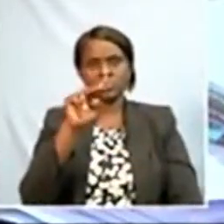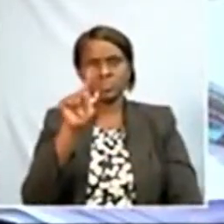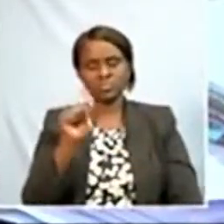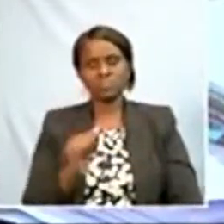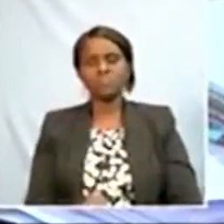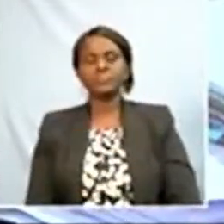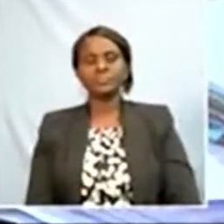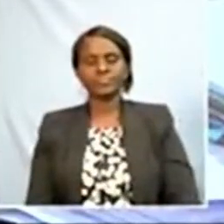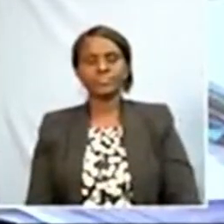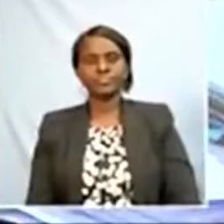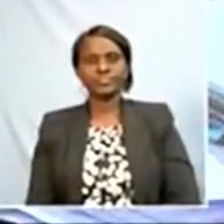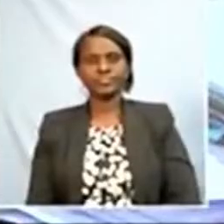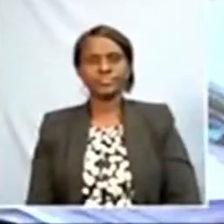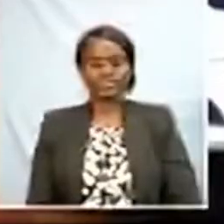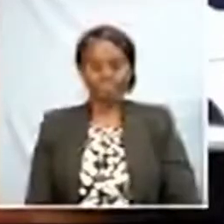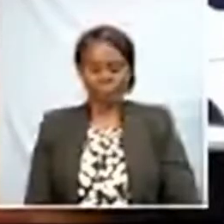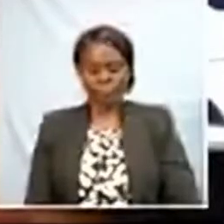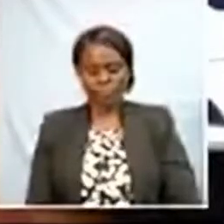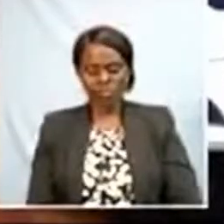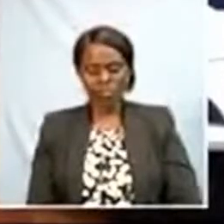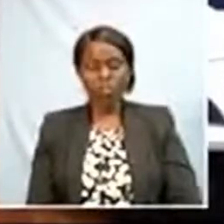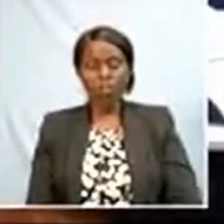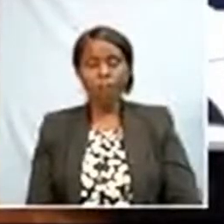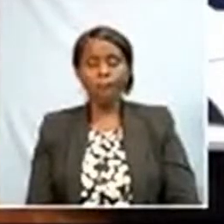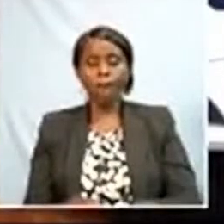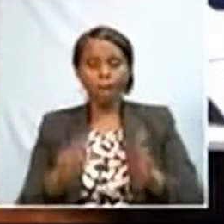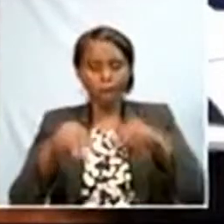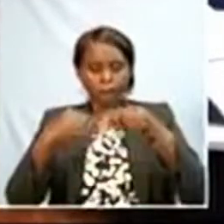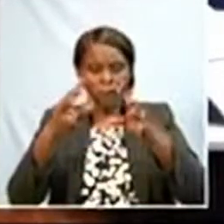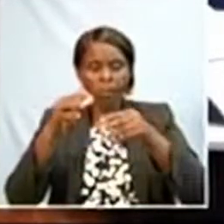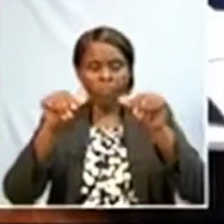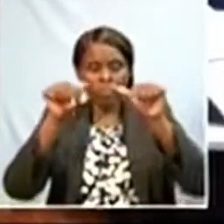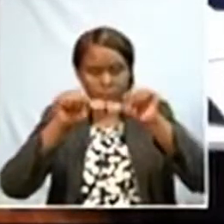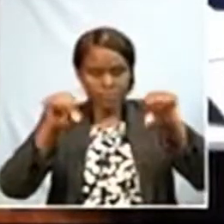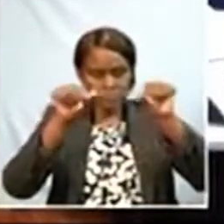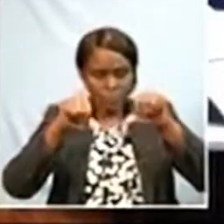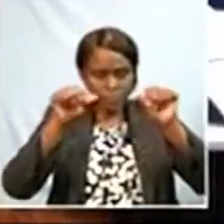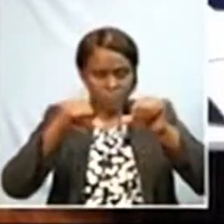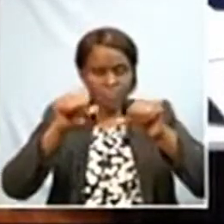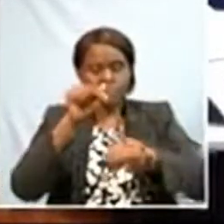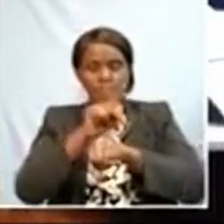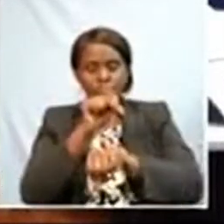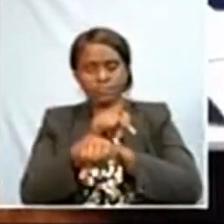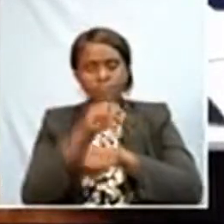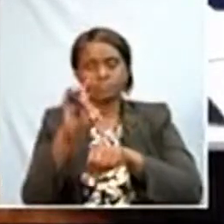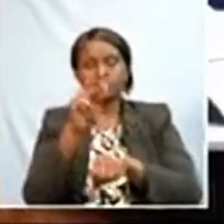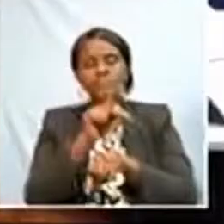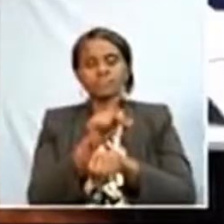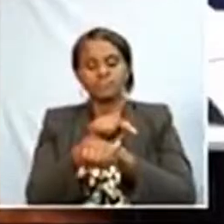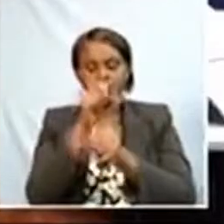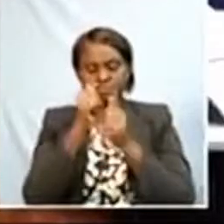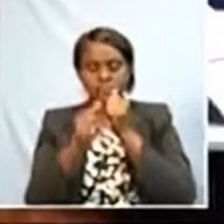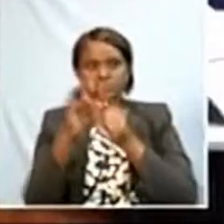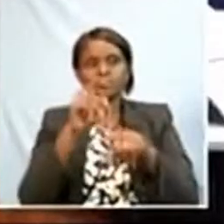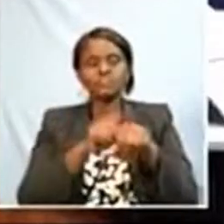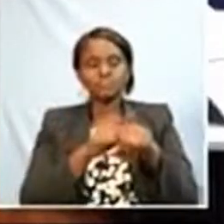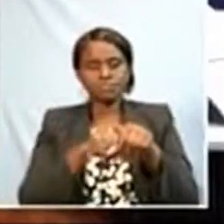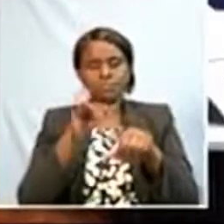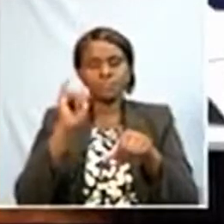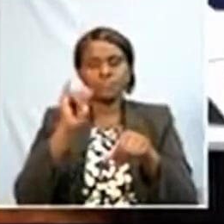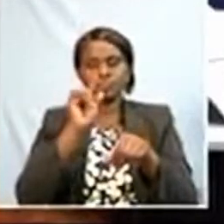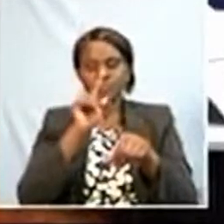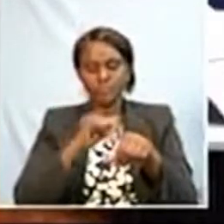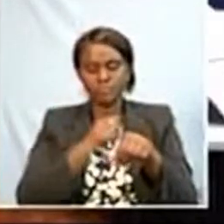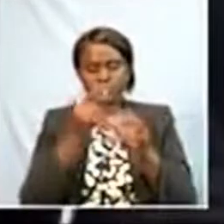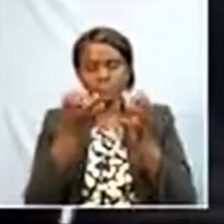I'll just give a synopsis of the performance on projects because of time. Because of time, yeah. We